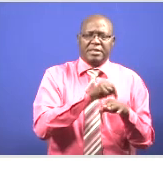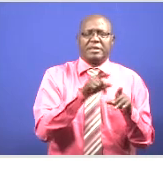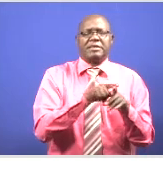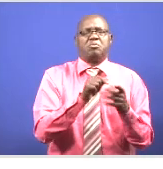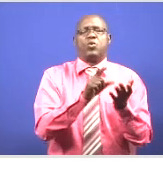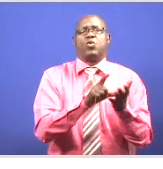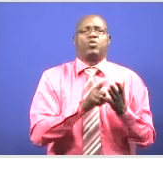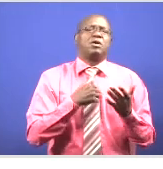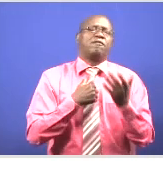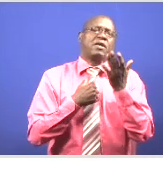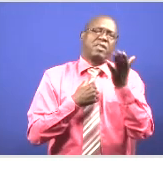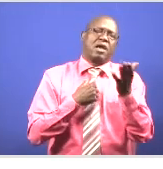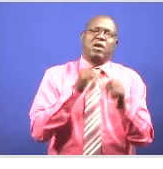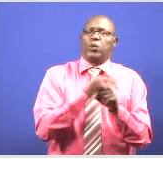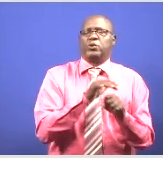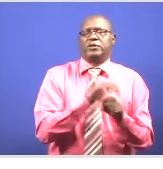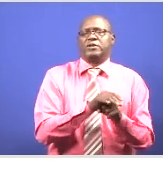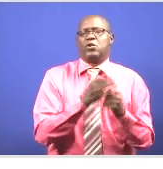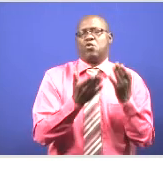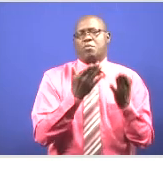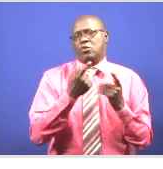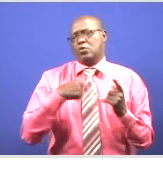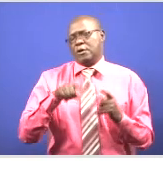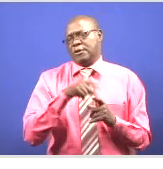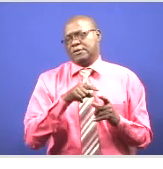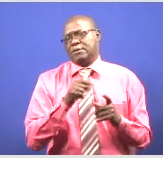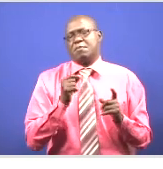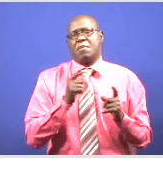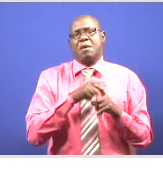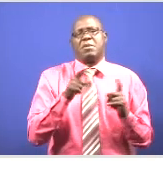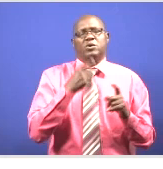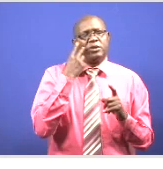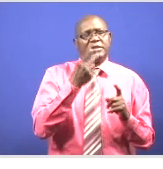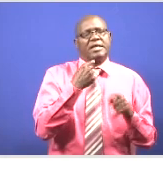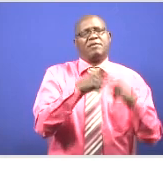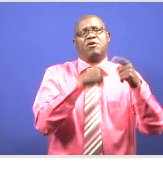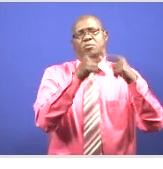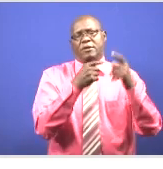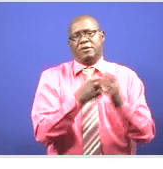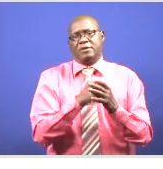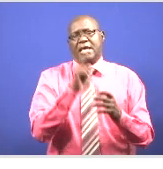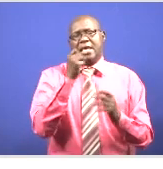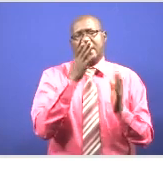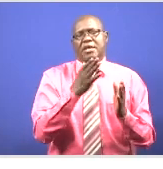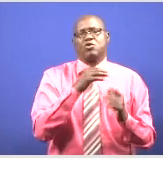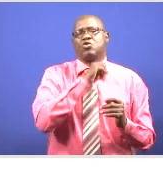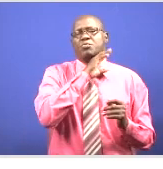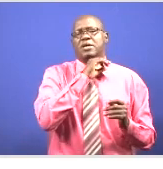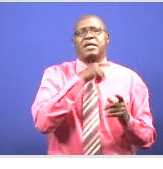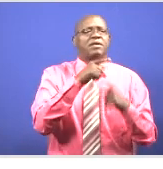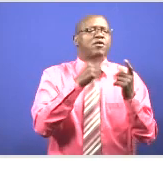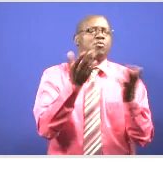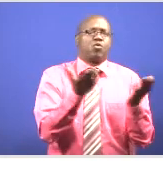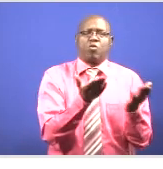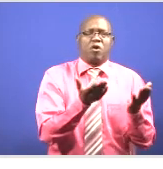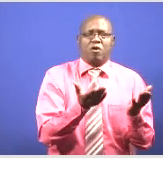know, they have lots of loans compared to us. Mm-hmm. But then when you see the development, mm-hmm. Kenyans were complaining, where is the development? Yes, you take a lot